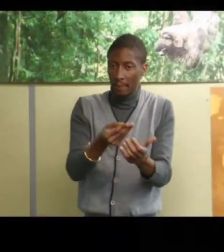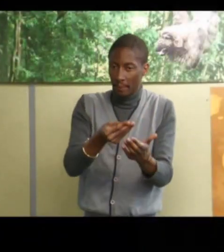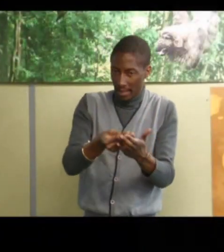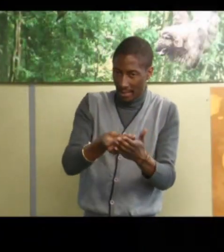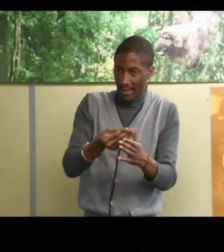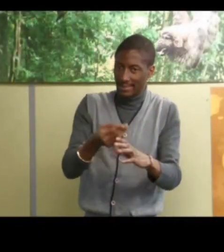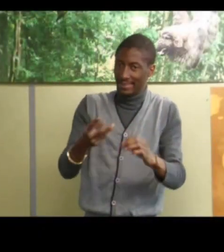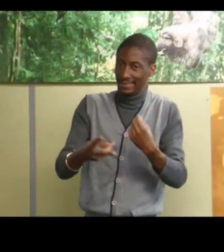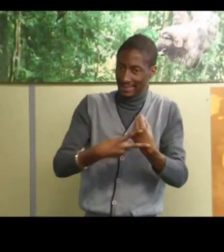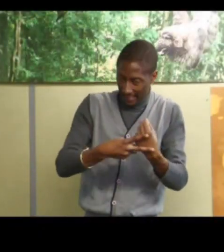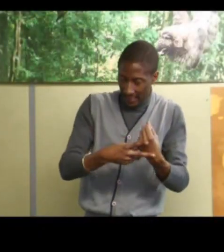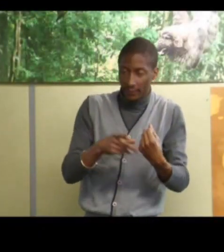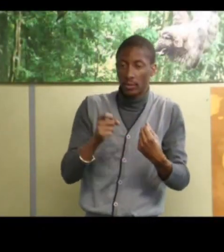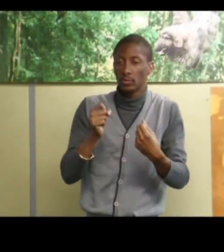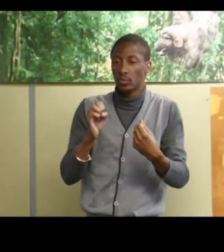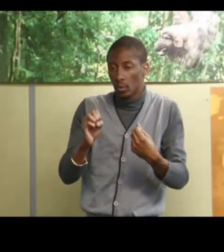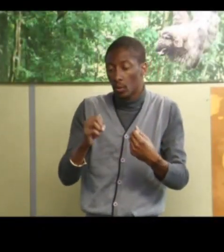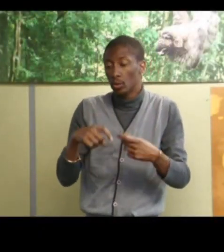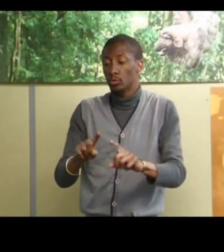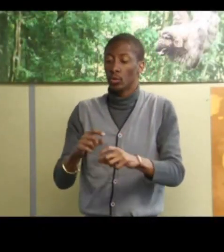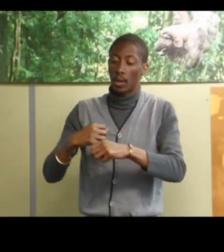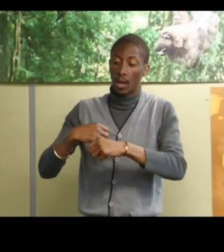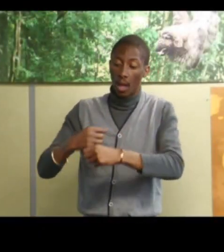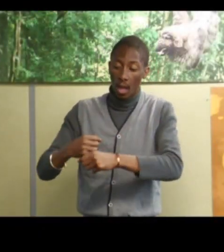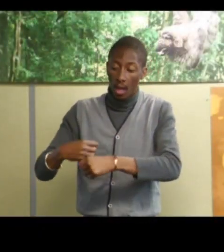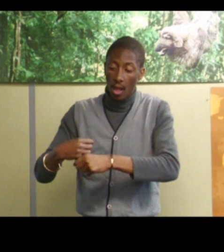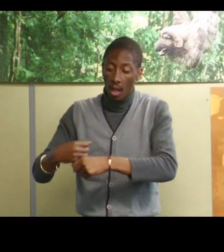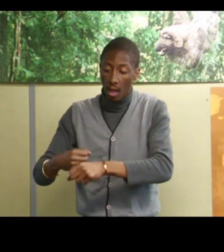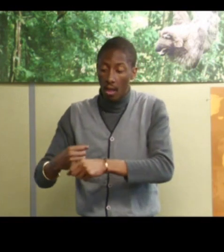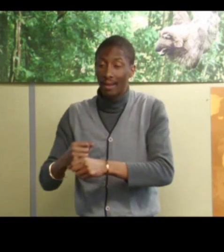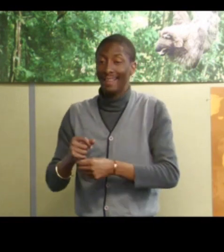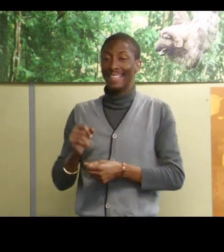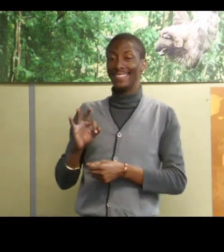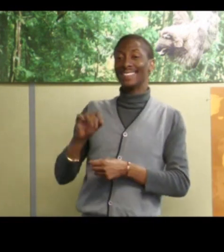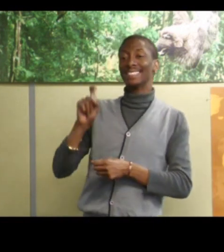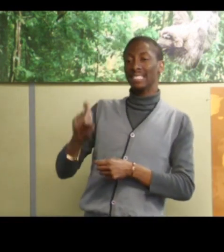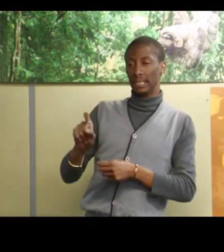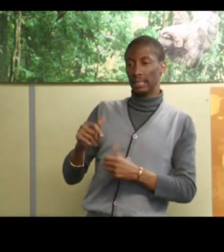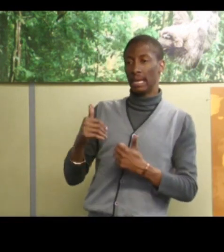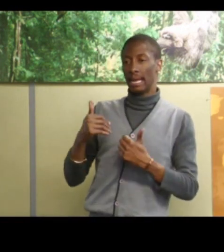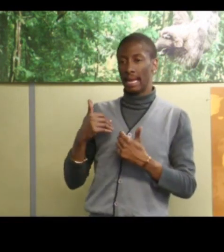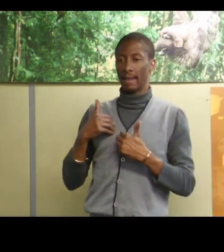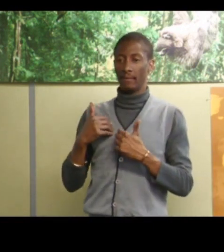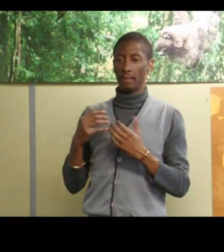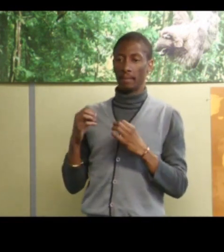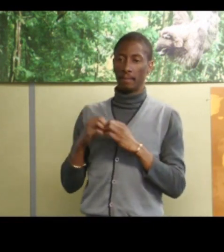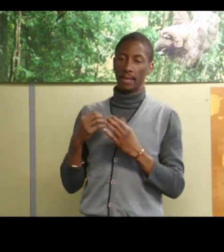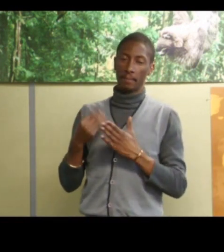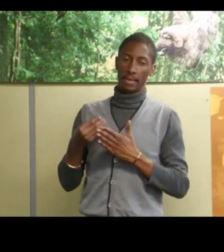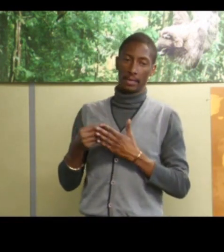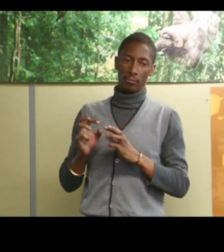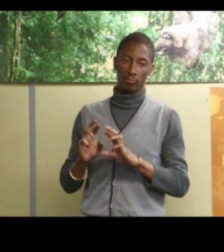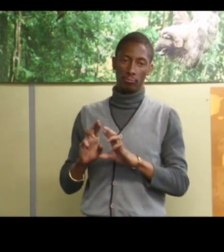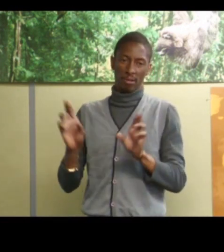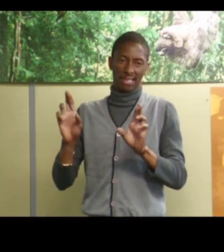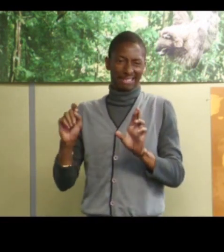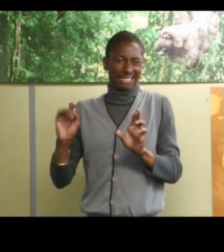that during fabrication, if need be, there's a couple extra dollars just in case.